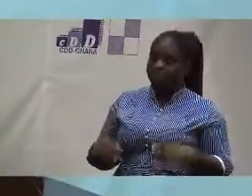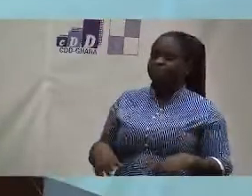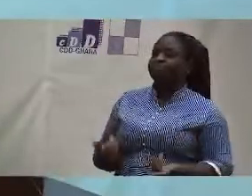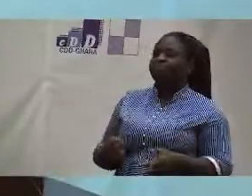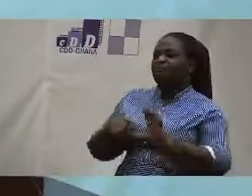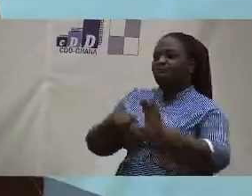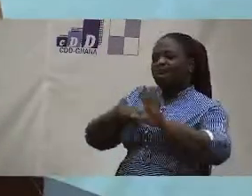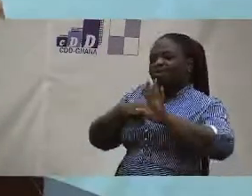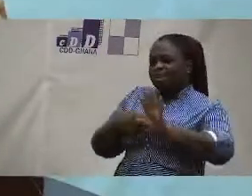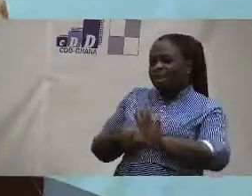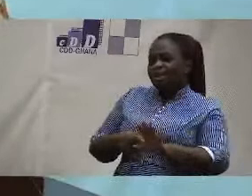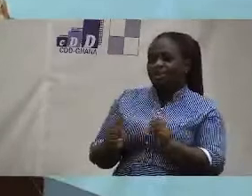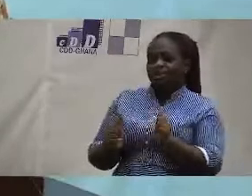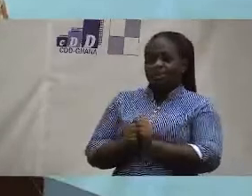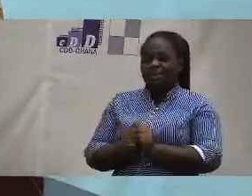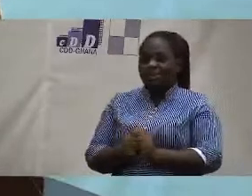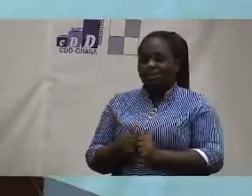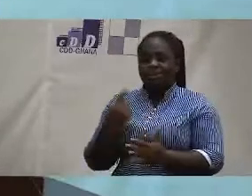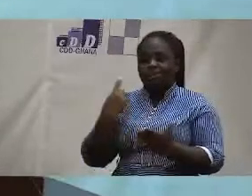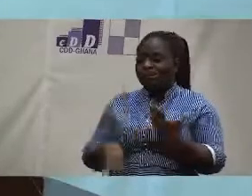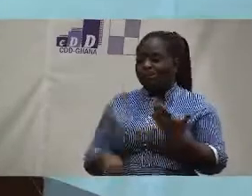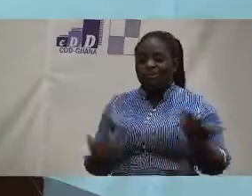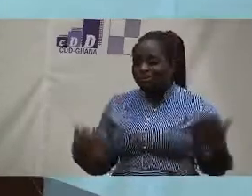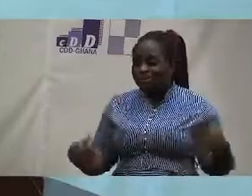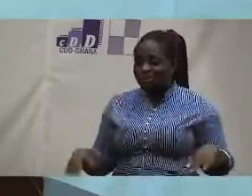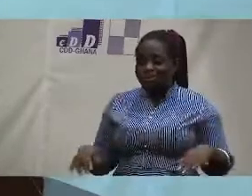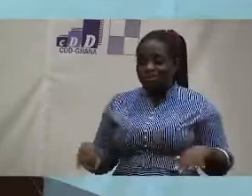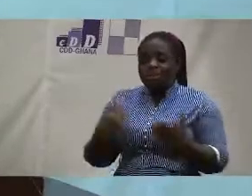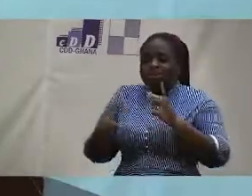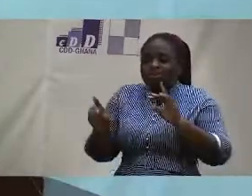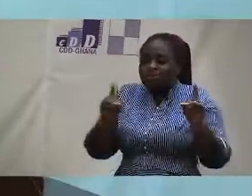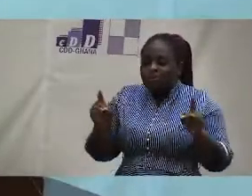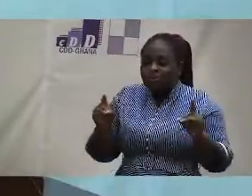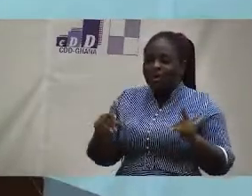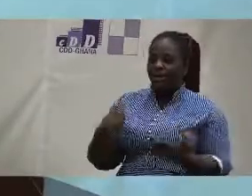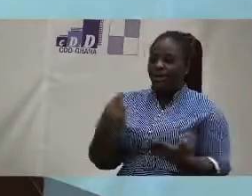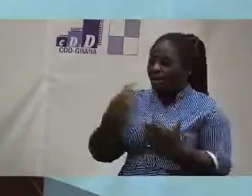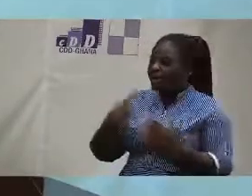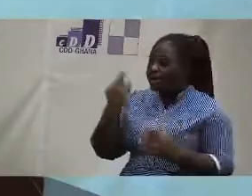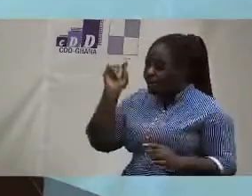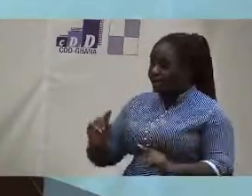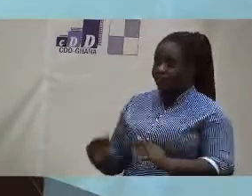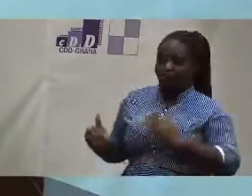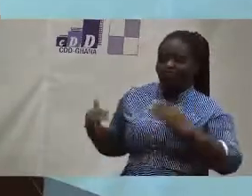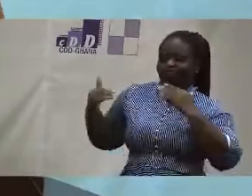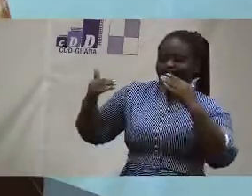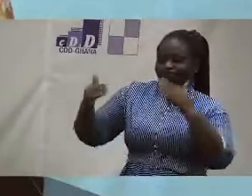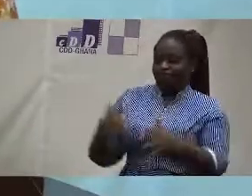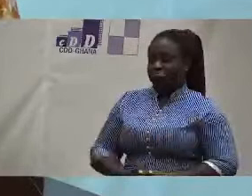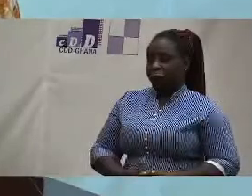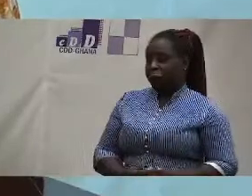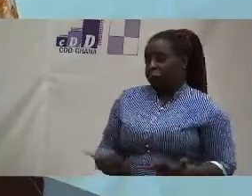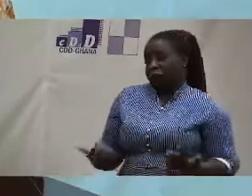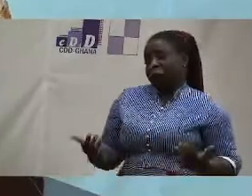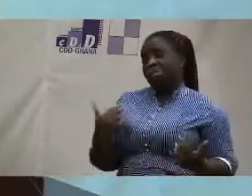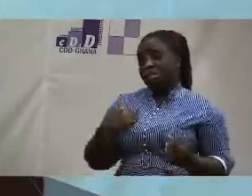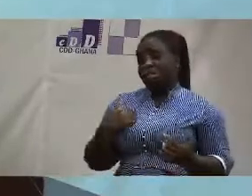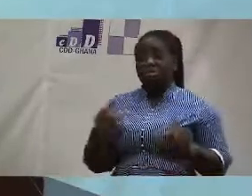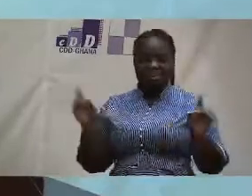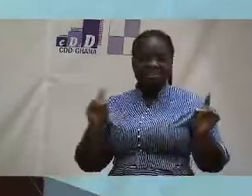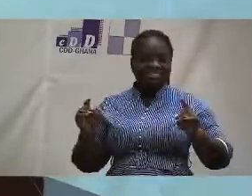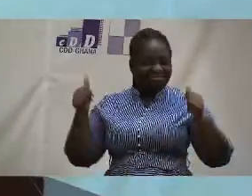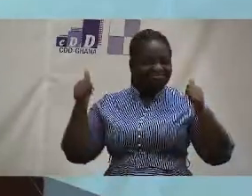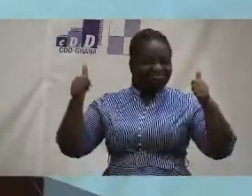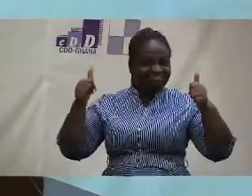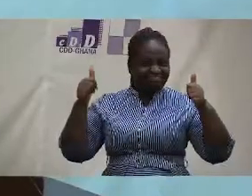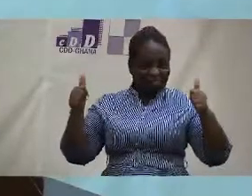start looking at where we are today and where I think we should actually be going. I think we have done very well when